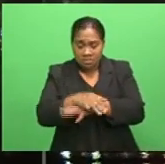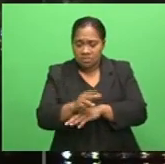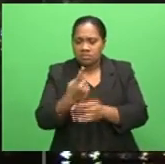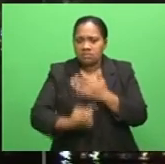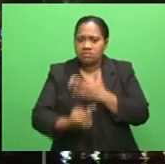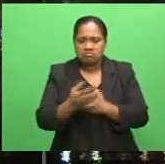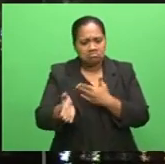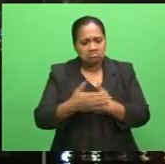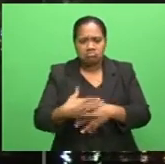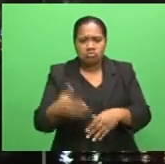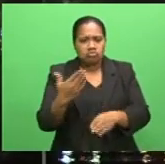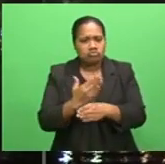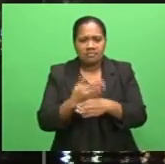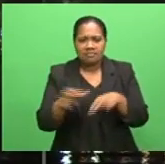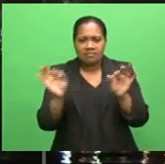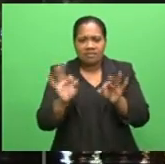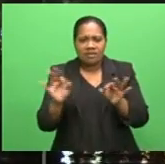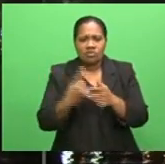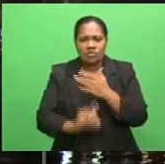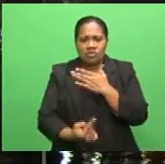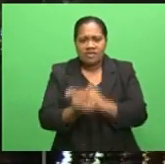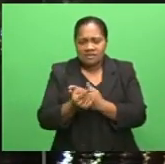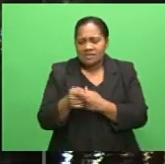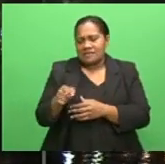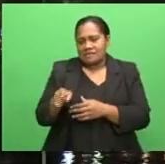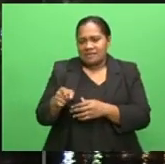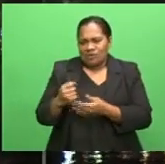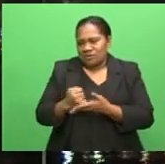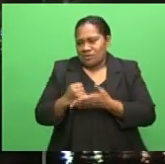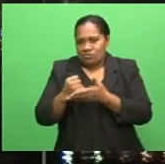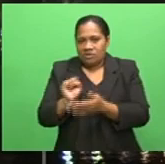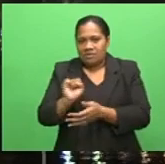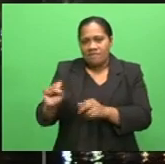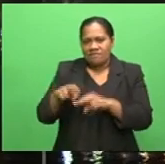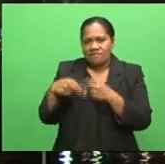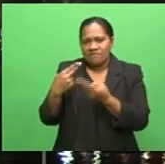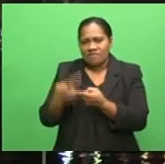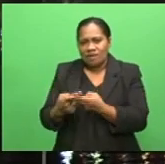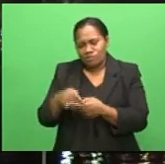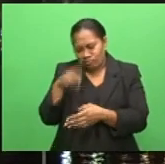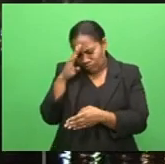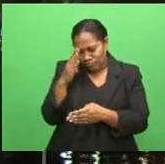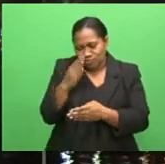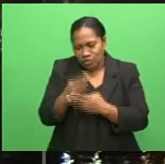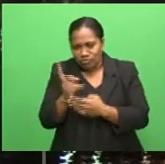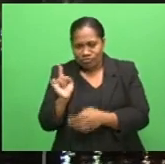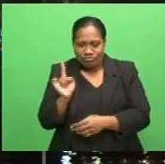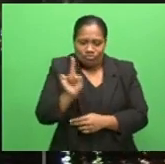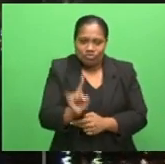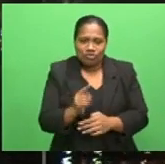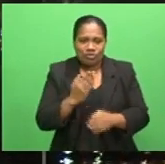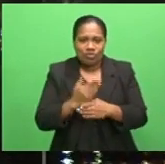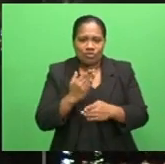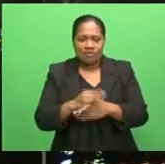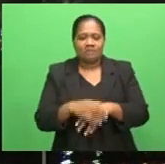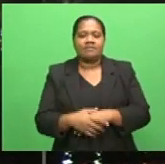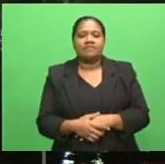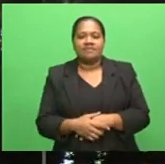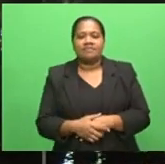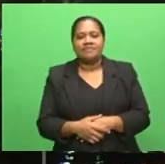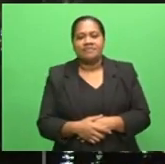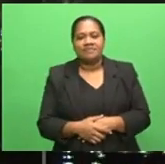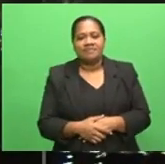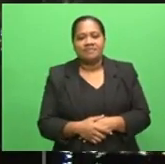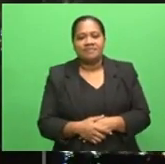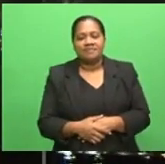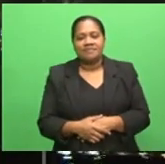home and focused on supporting their families through other means, but remained hopeful to return and serve their guests soon. Felipe Naikaso